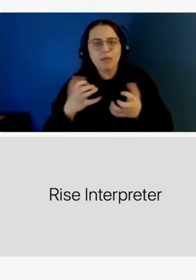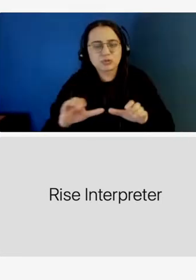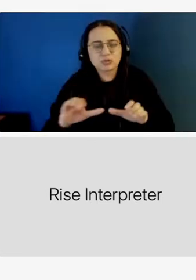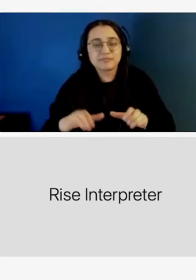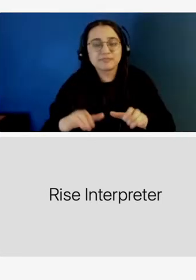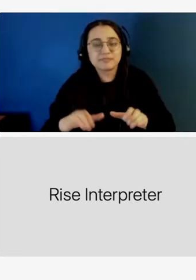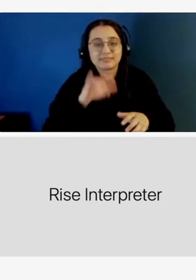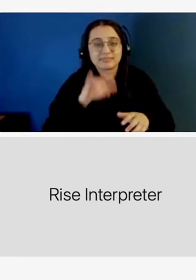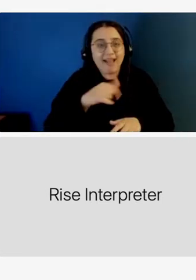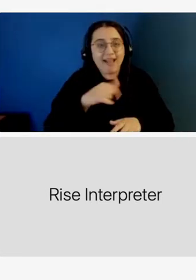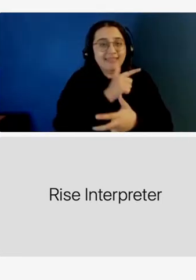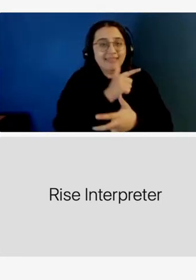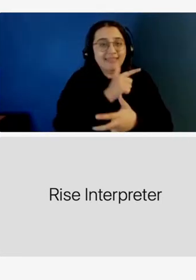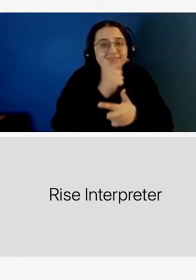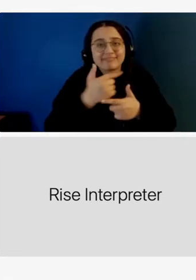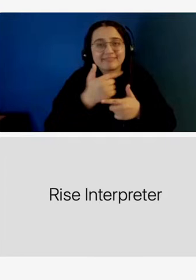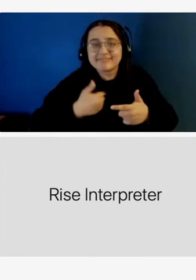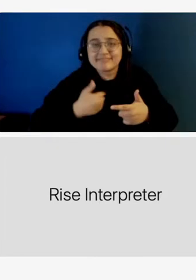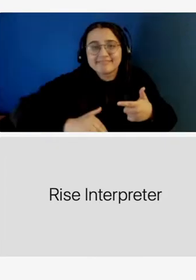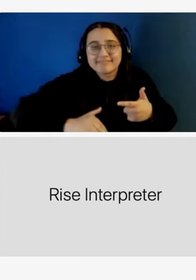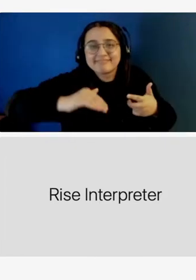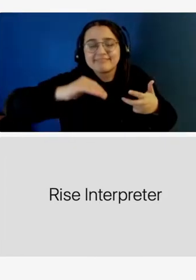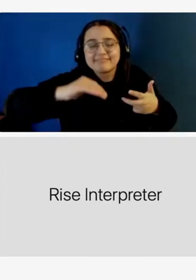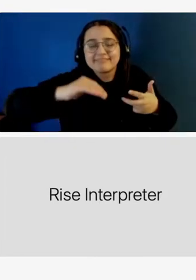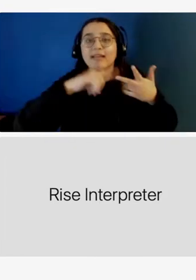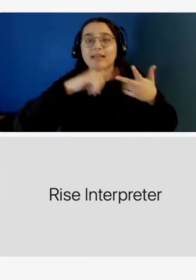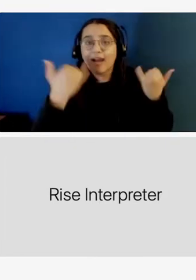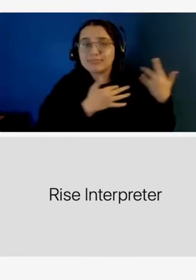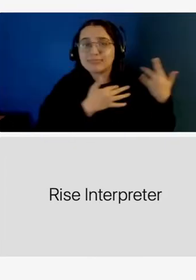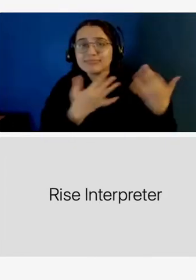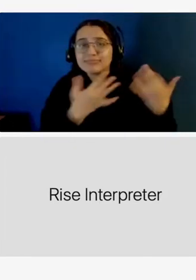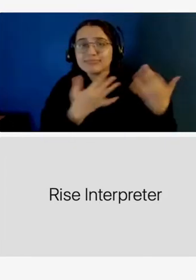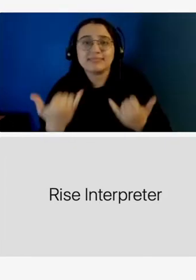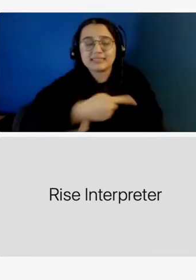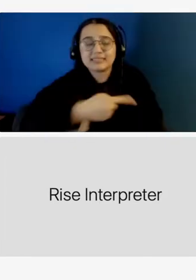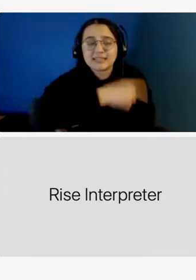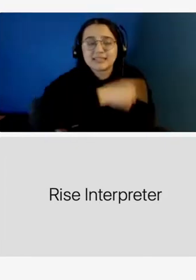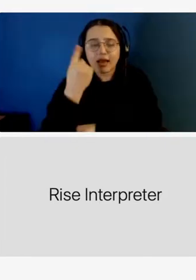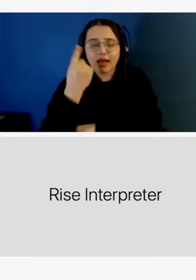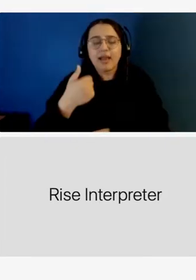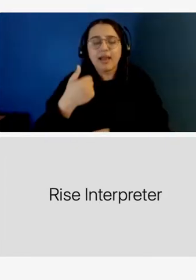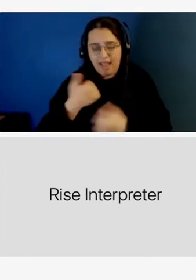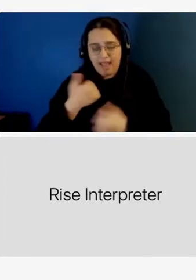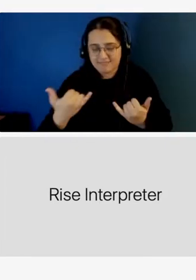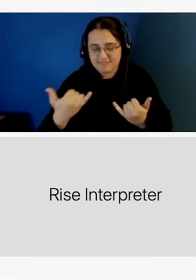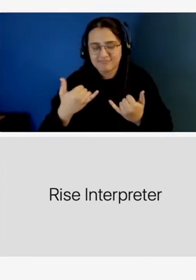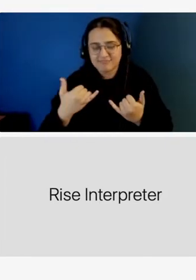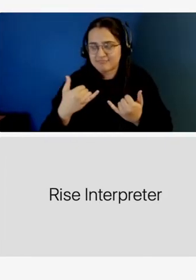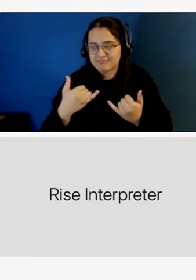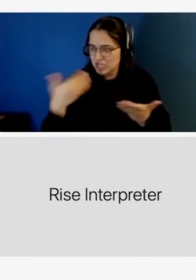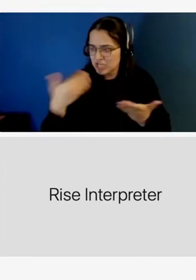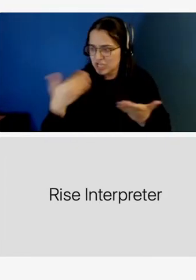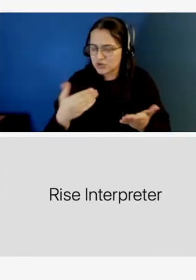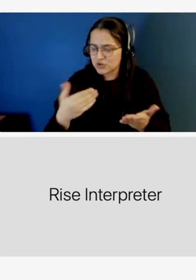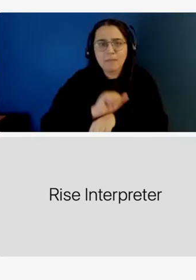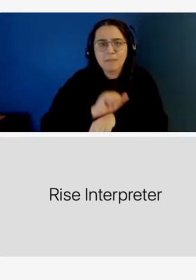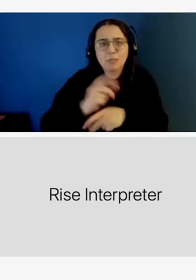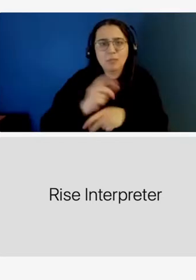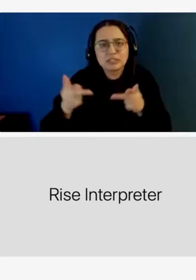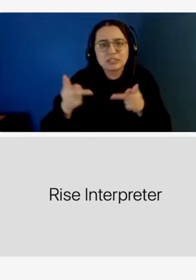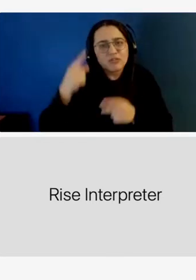did the kind of the math today, and I think I've been in this position with this title for about 4.5 years, and every year has been an interesting